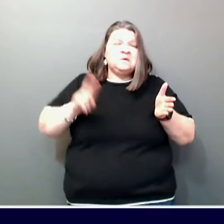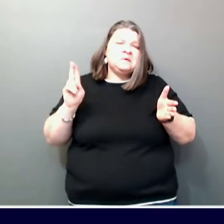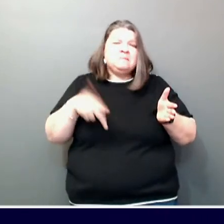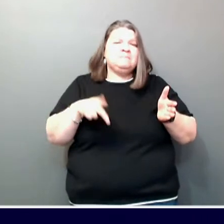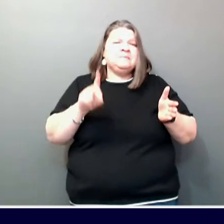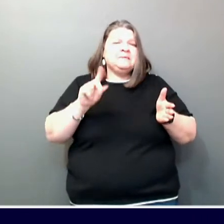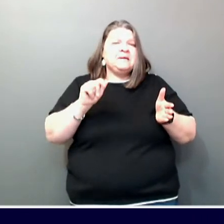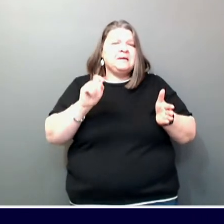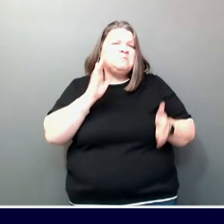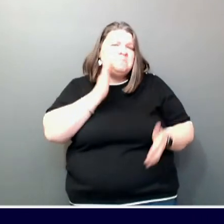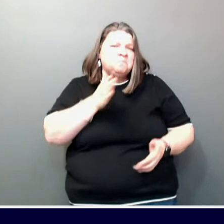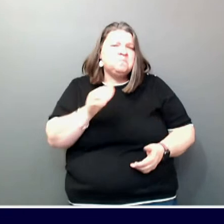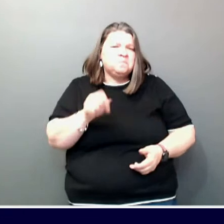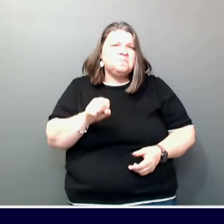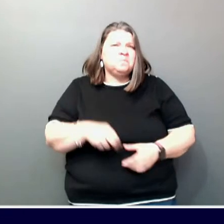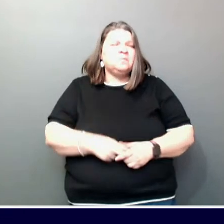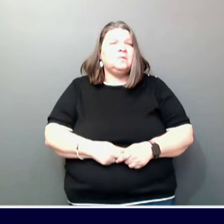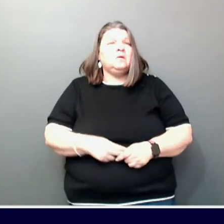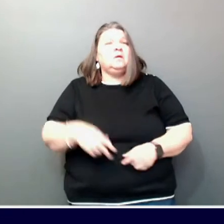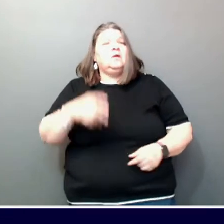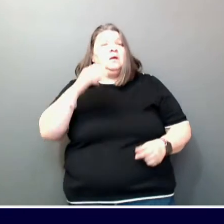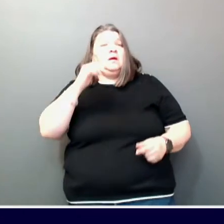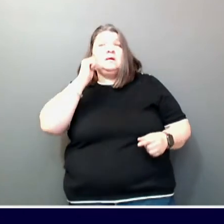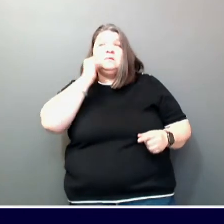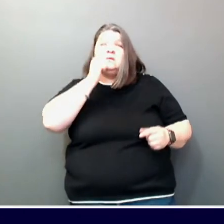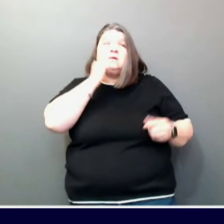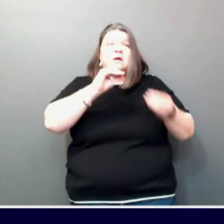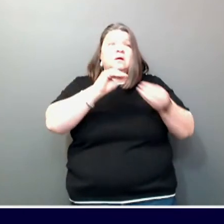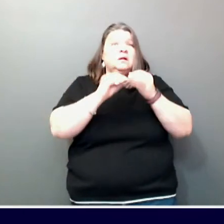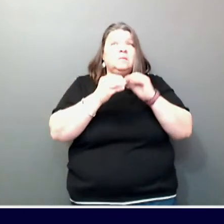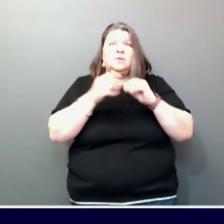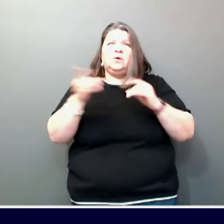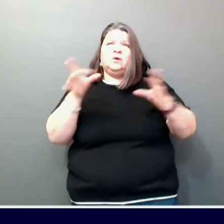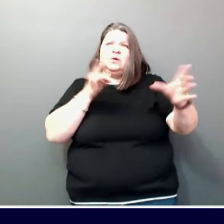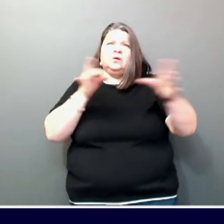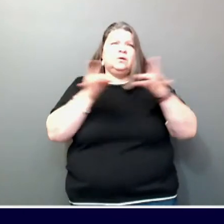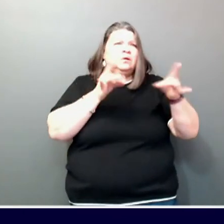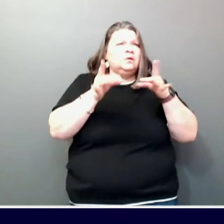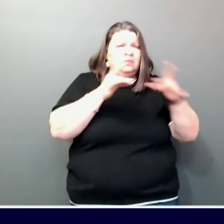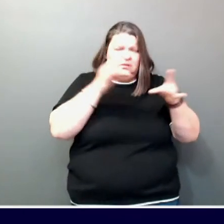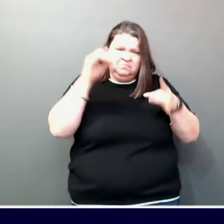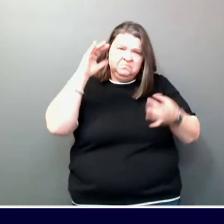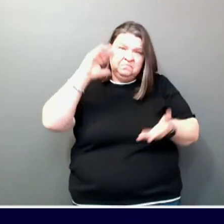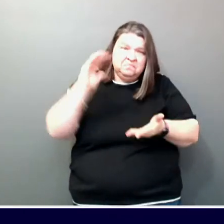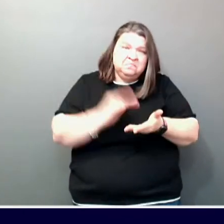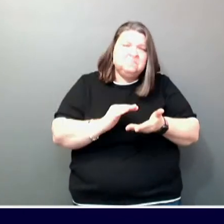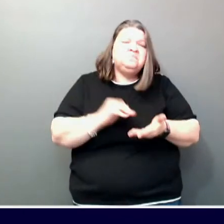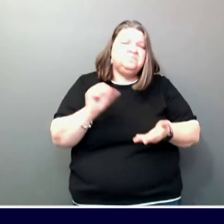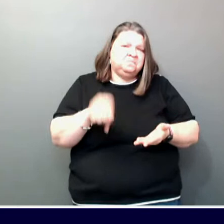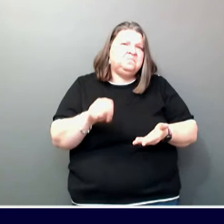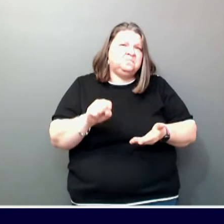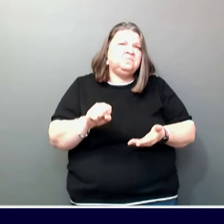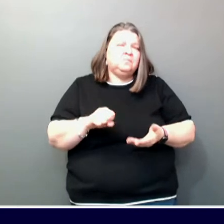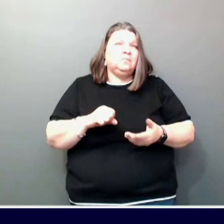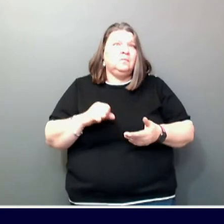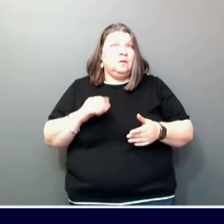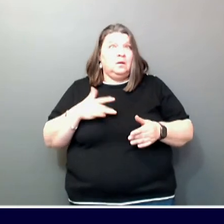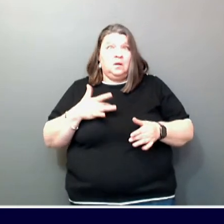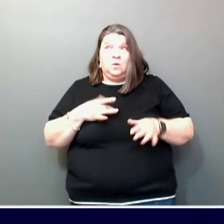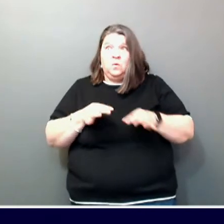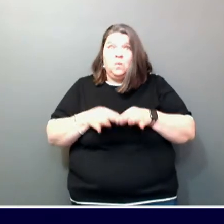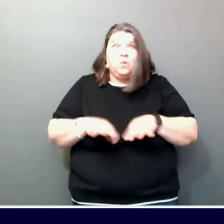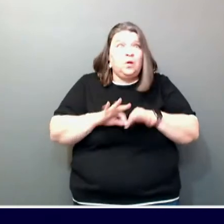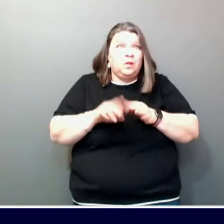correct as to the daily number of positives that are being reported. And I don't think this will resurrect the value of the daily case count.